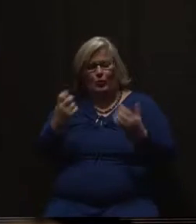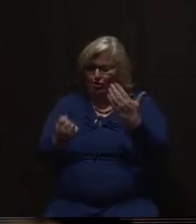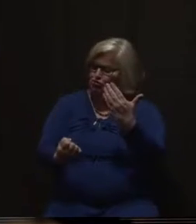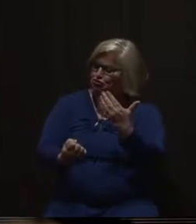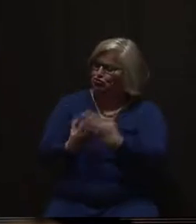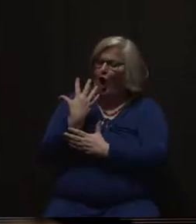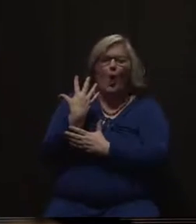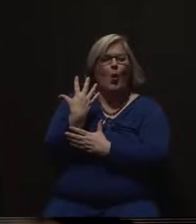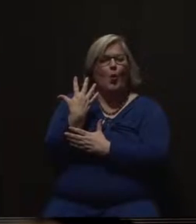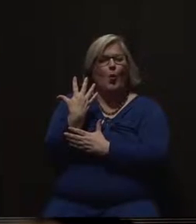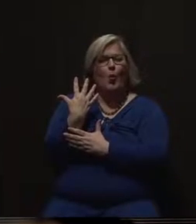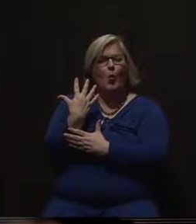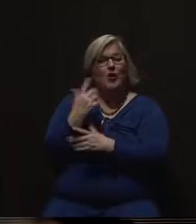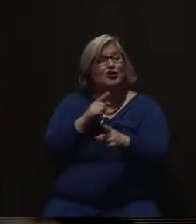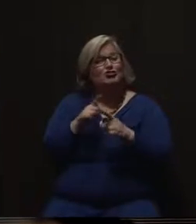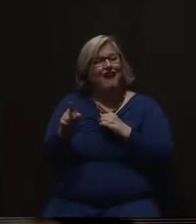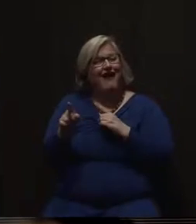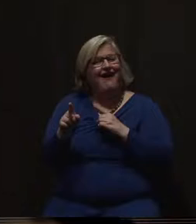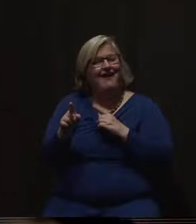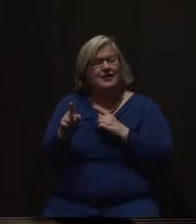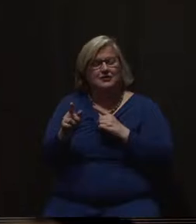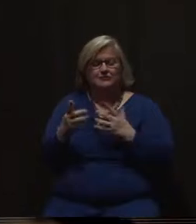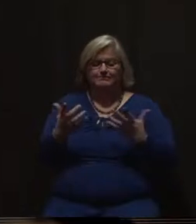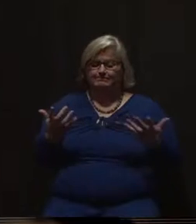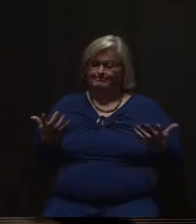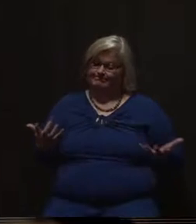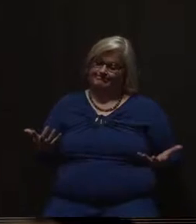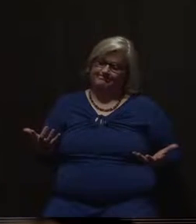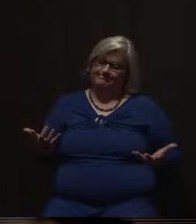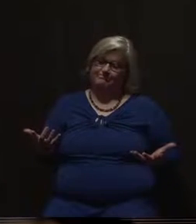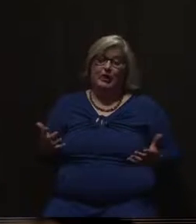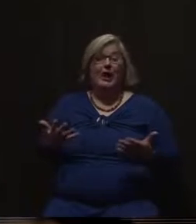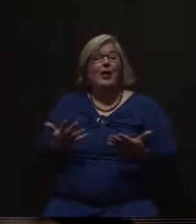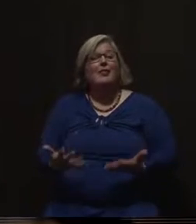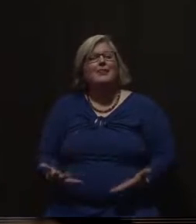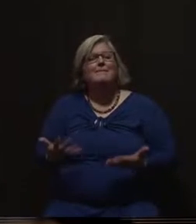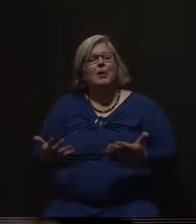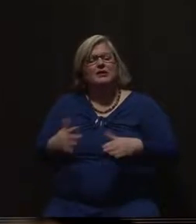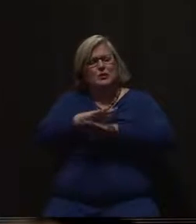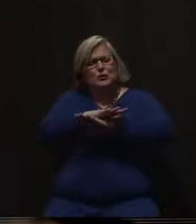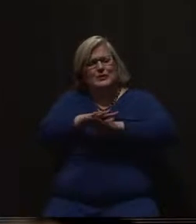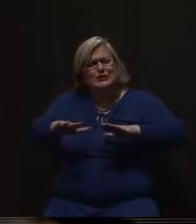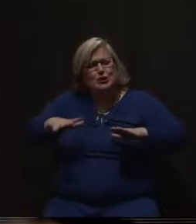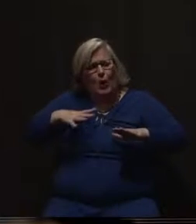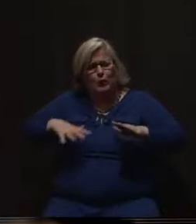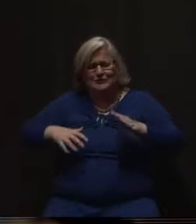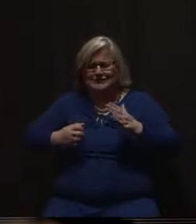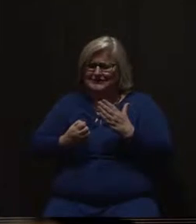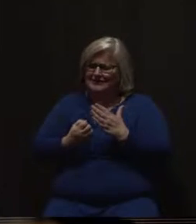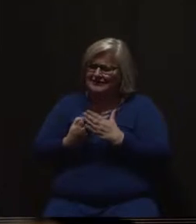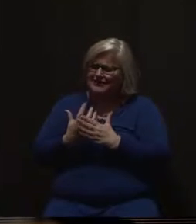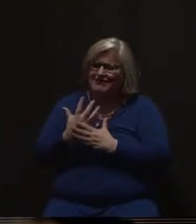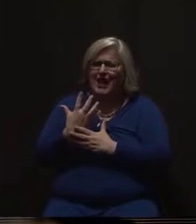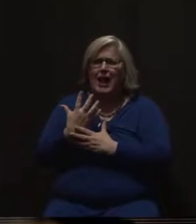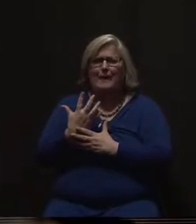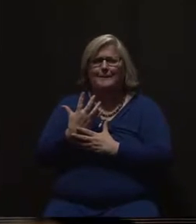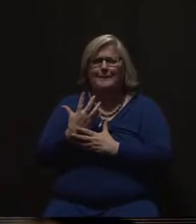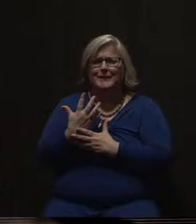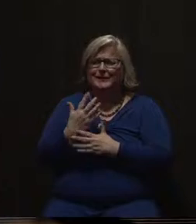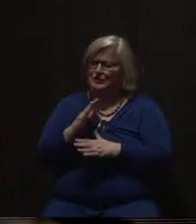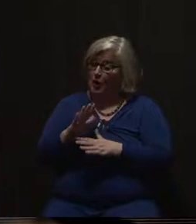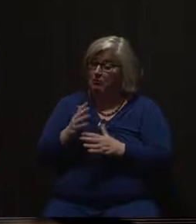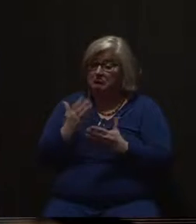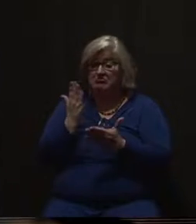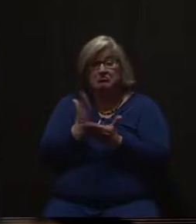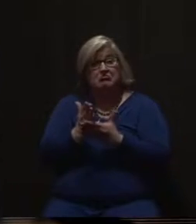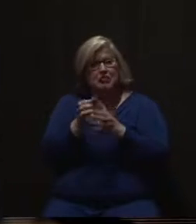and at the moment it is really the case. So we're not growing as fast as they could, but we're still growing,